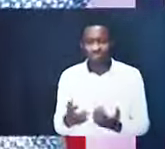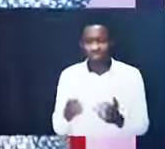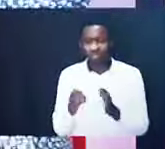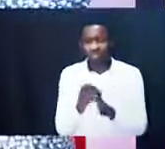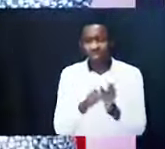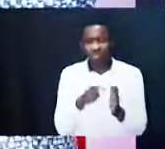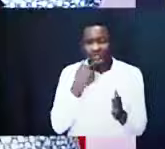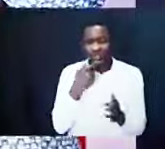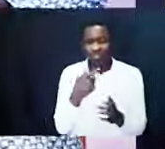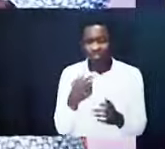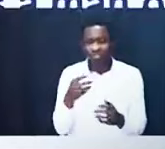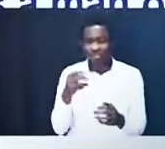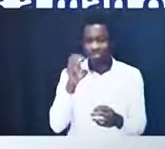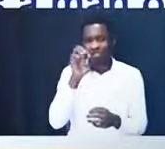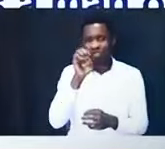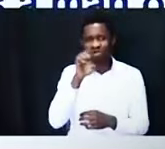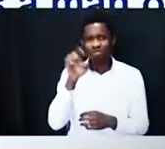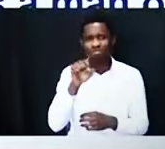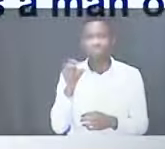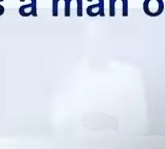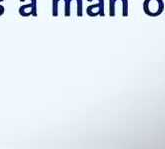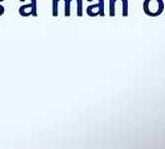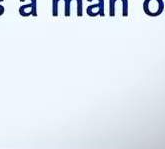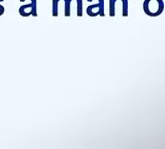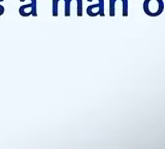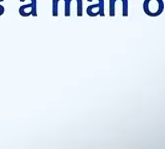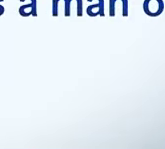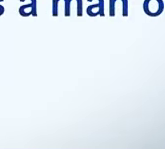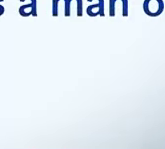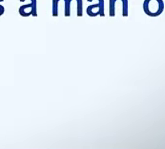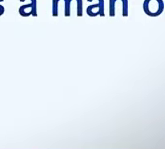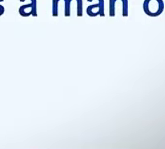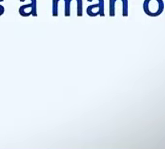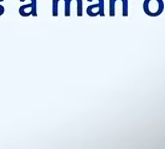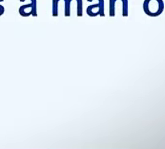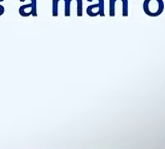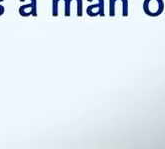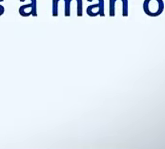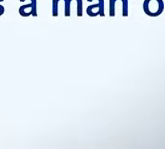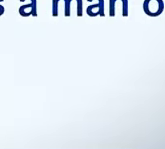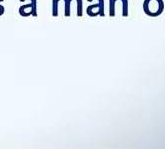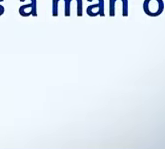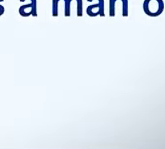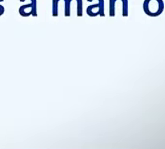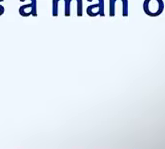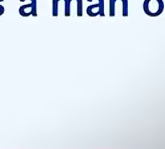fasting. Ezra chapter 8. Ezra woman,